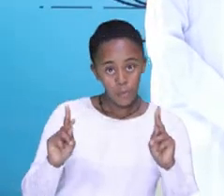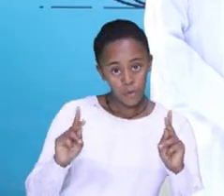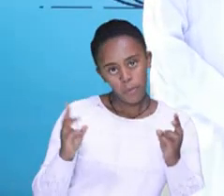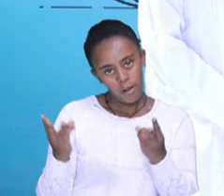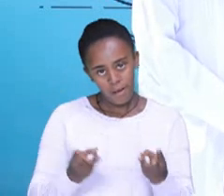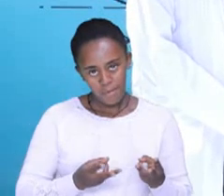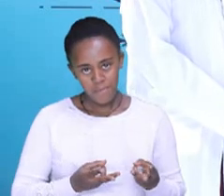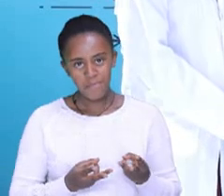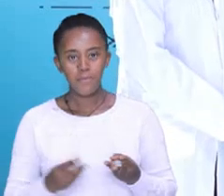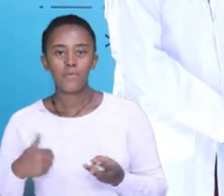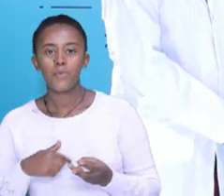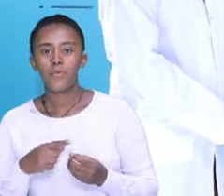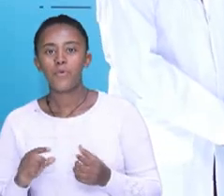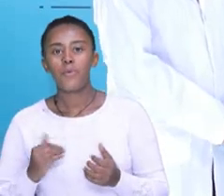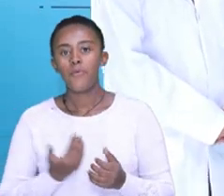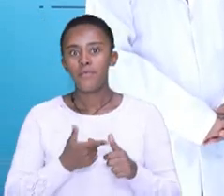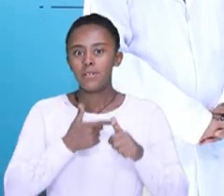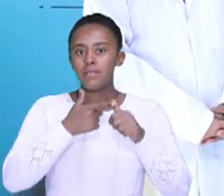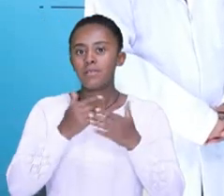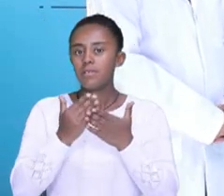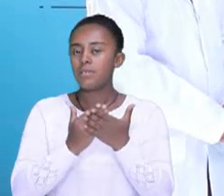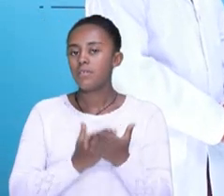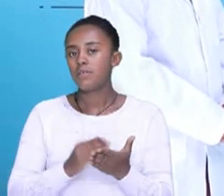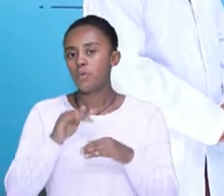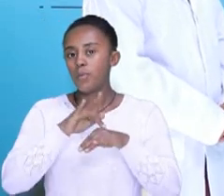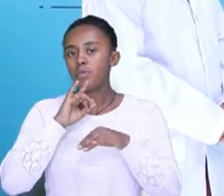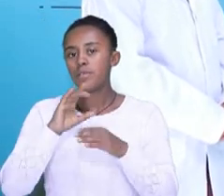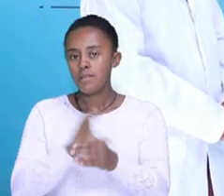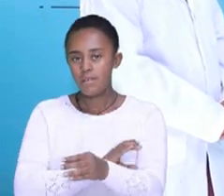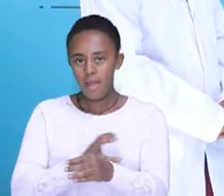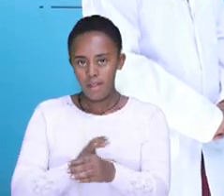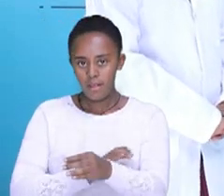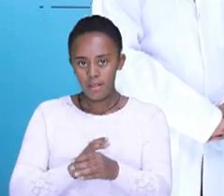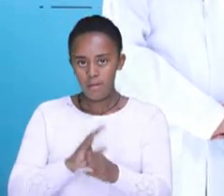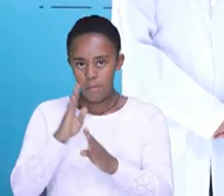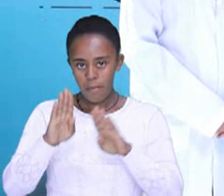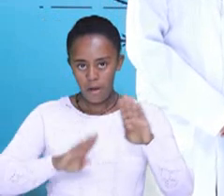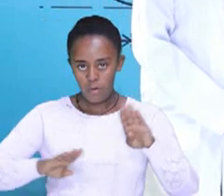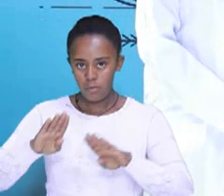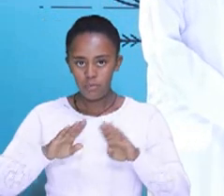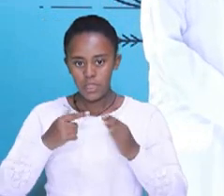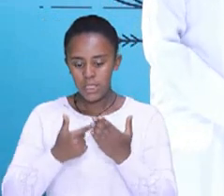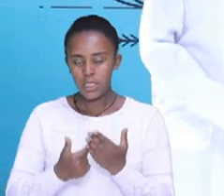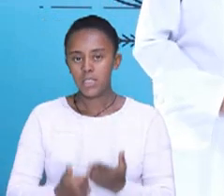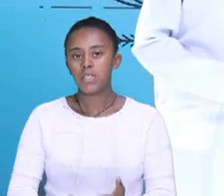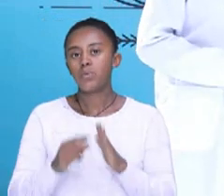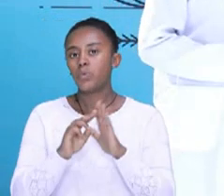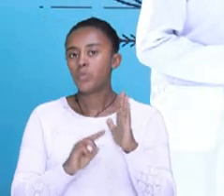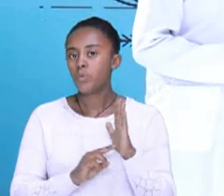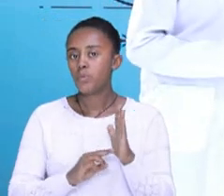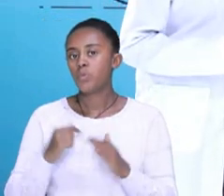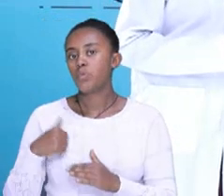Welcome to our first lesson on cell biology. In this unit, we will